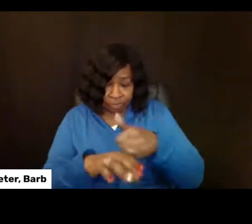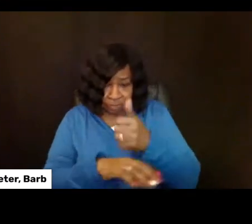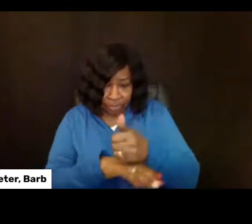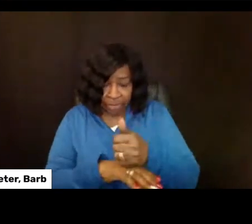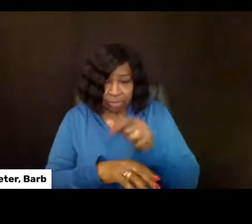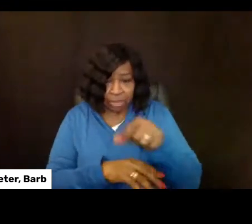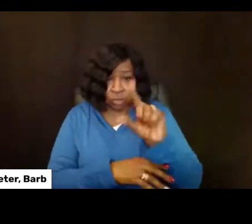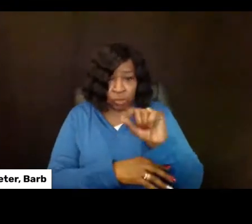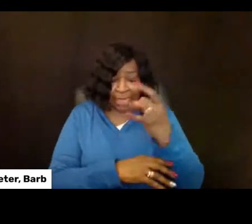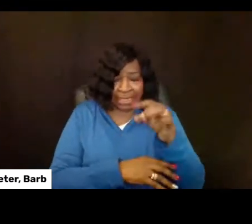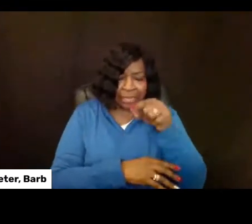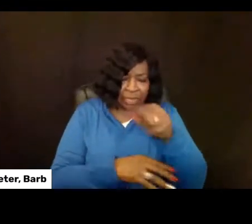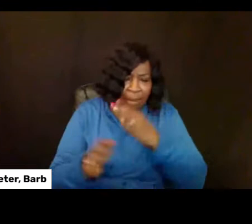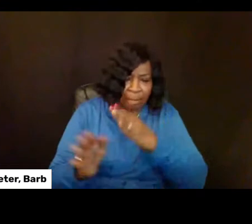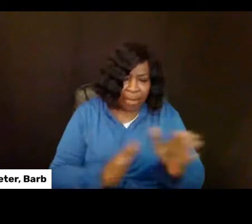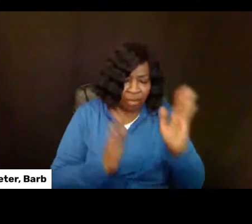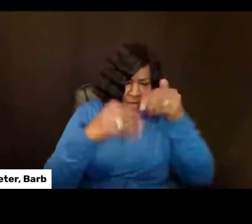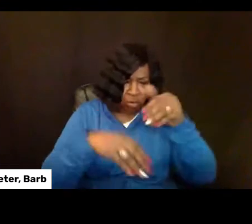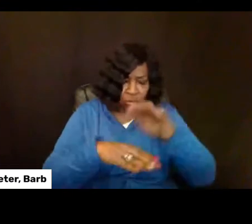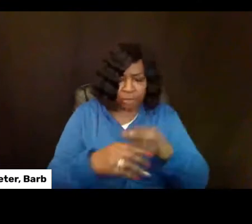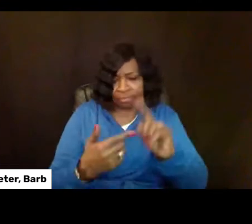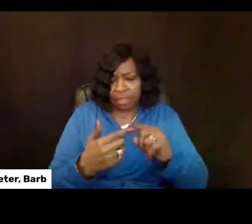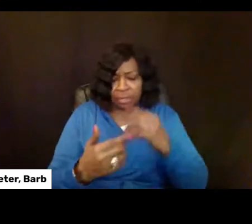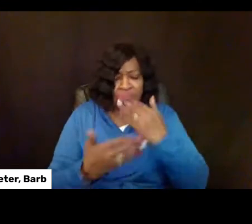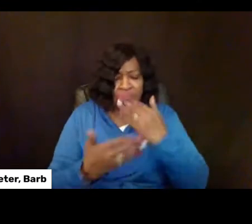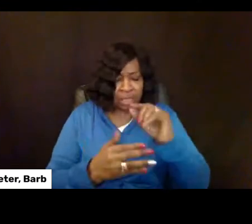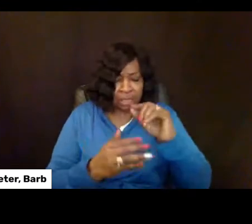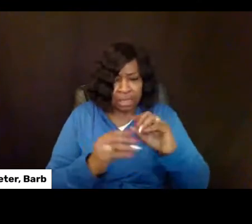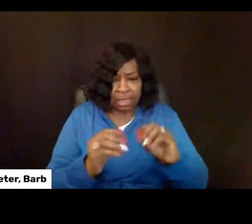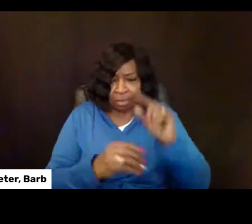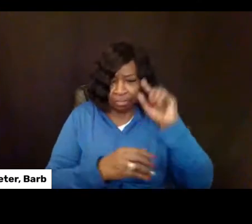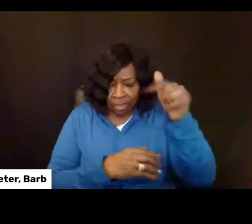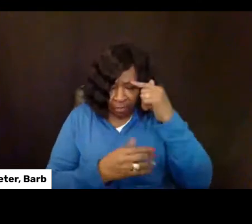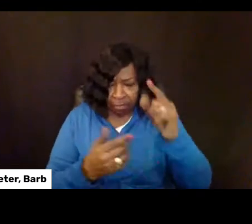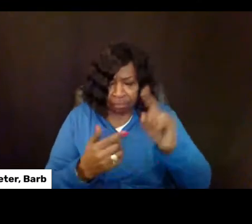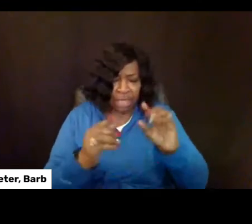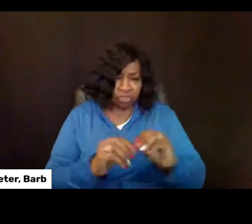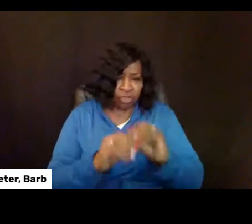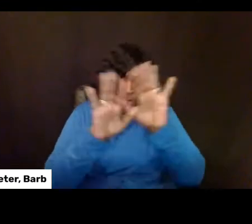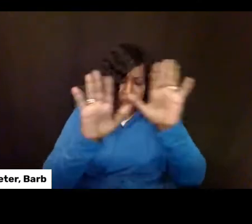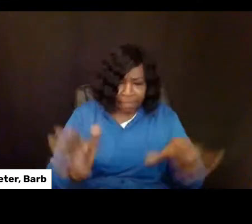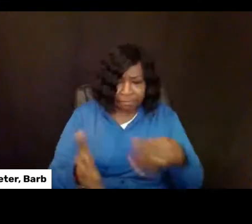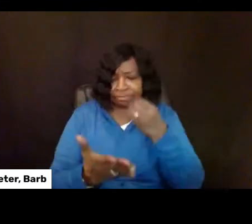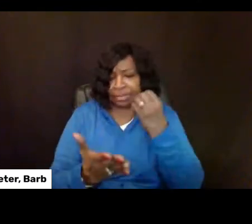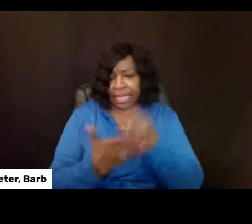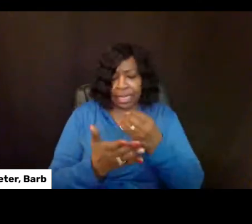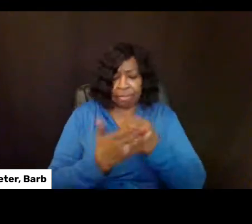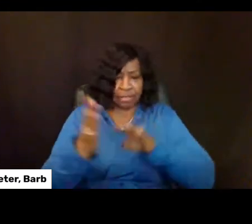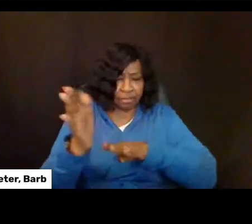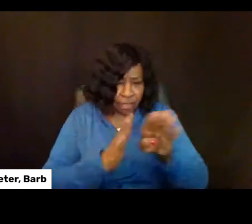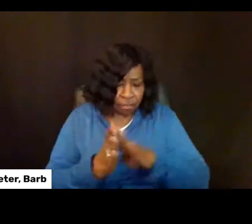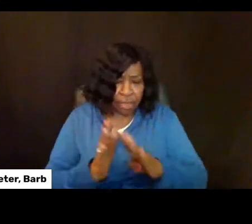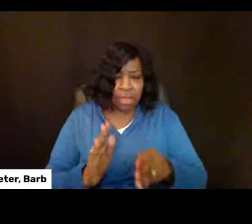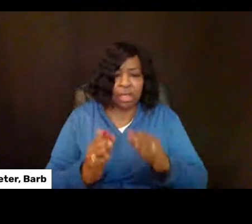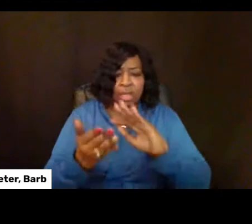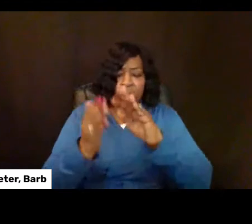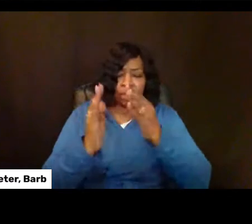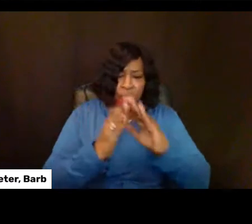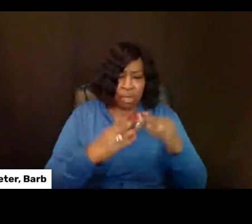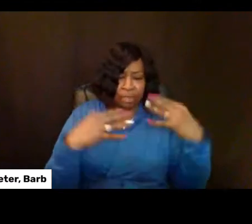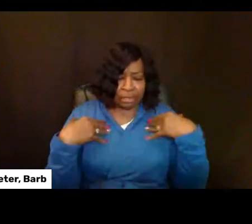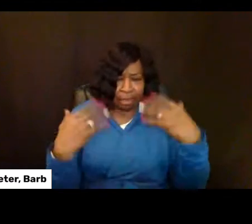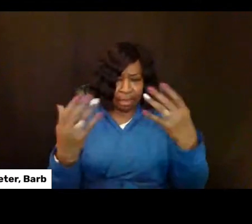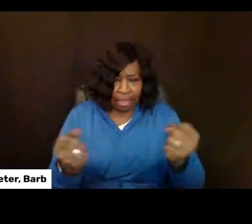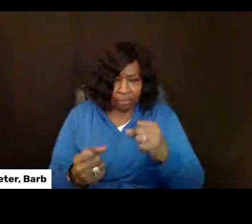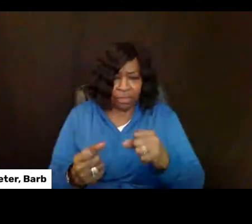That plan focuses on good governance and transparency and economic development and community health and racial equity. And all of